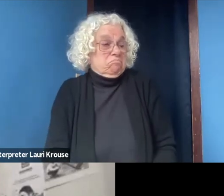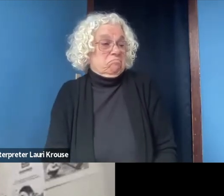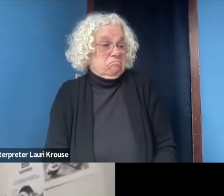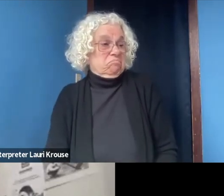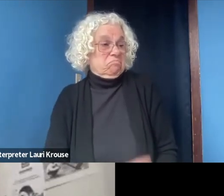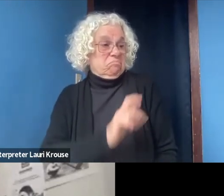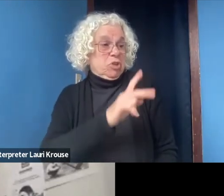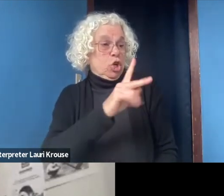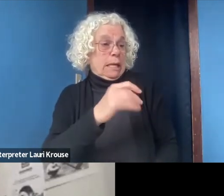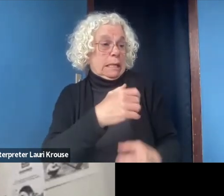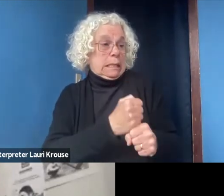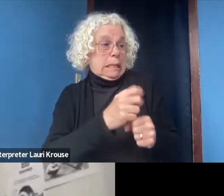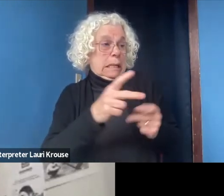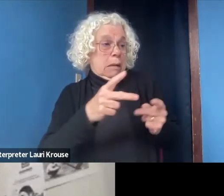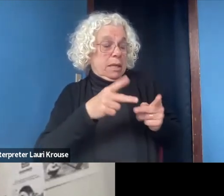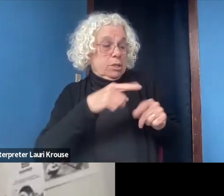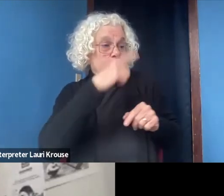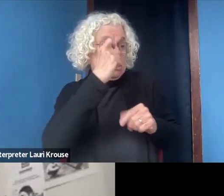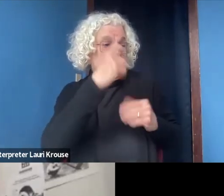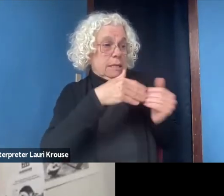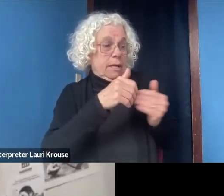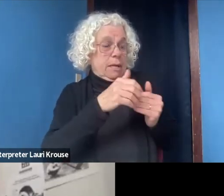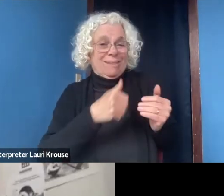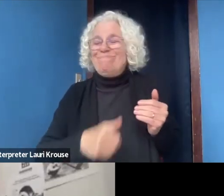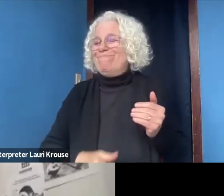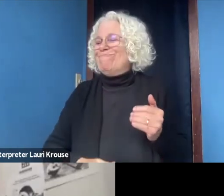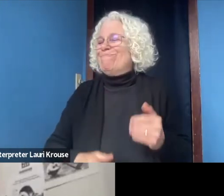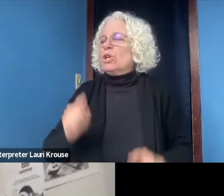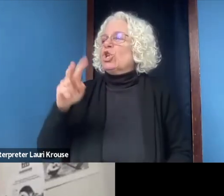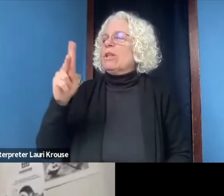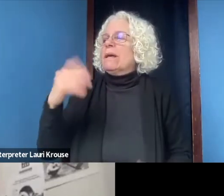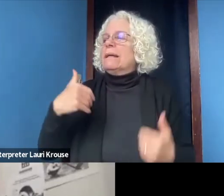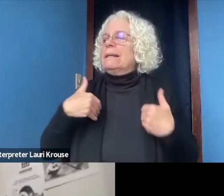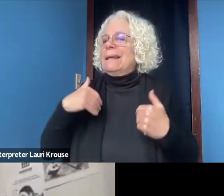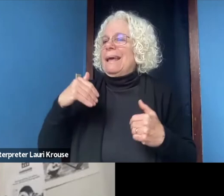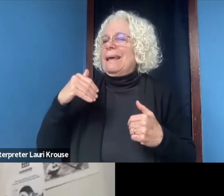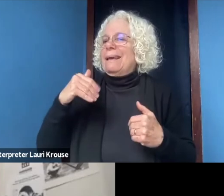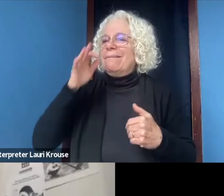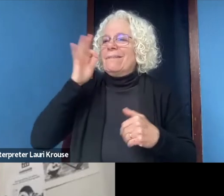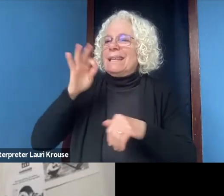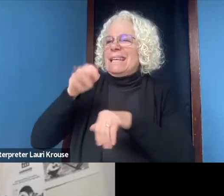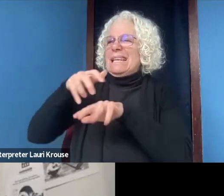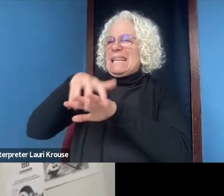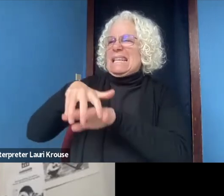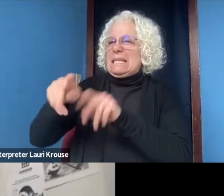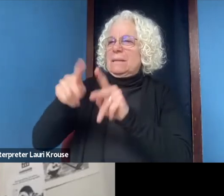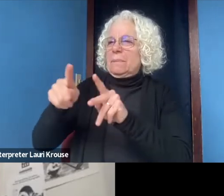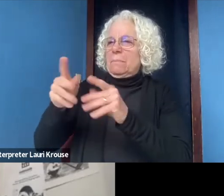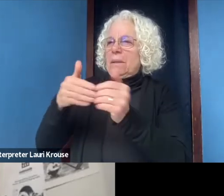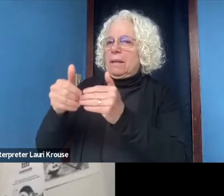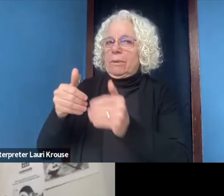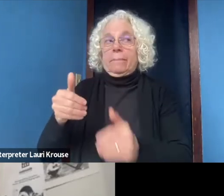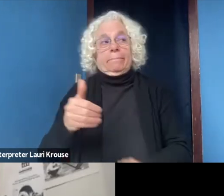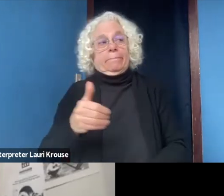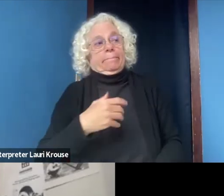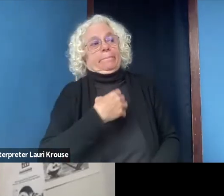for the summer for you guys. I said, no, you're lucky to have Indians. And he had to admit that I was right.